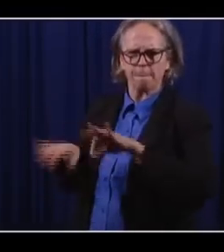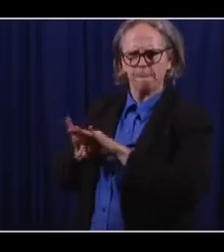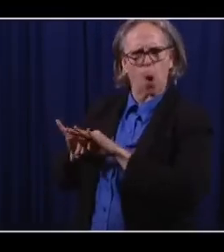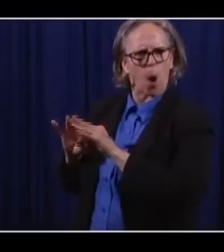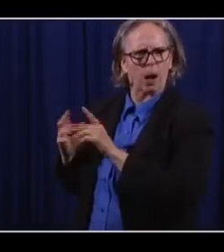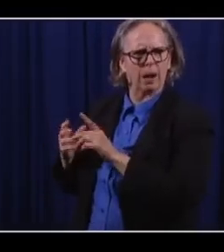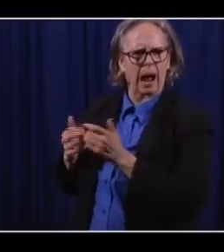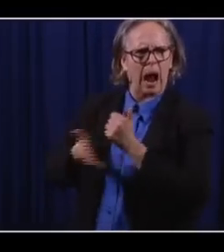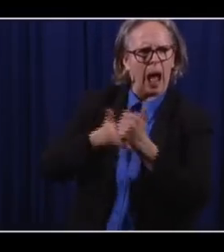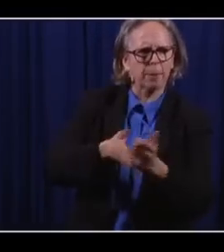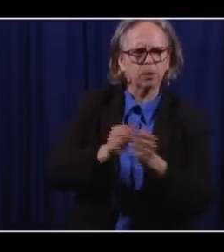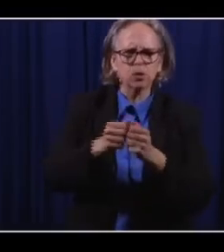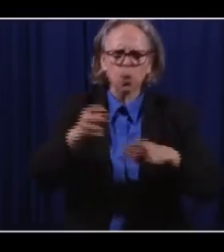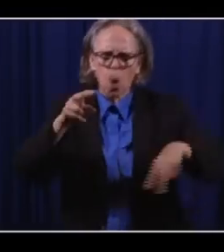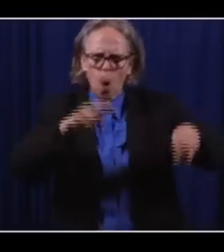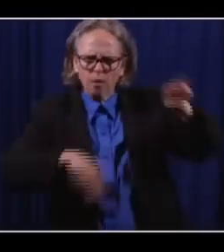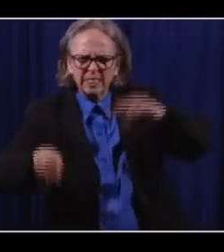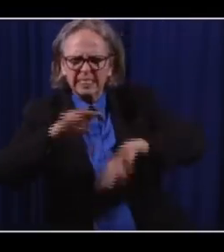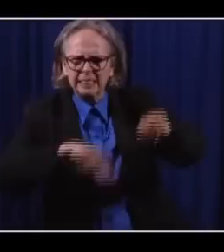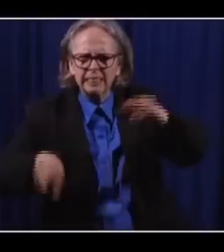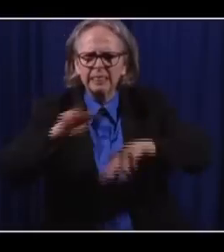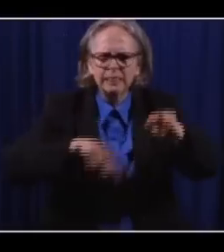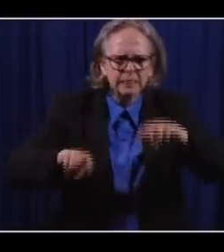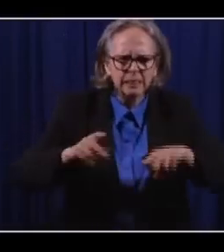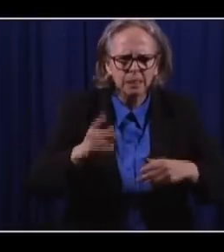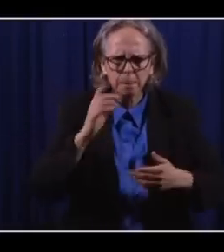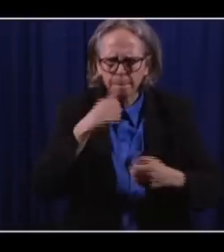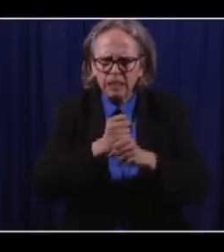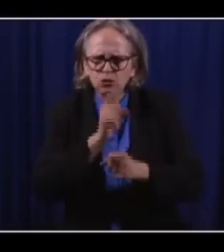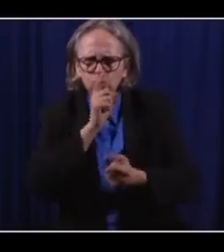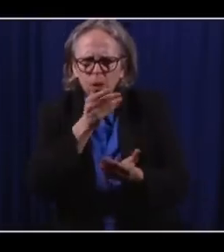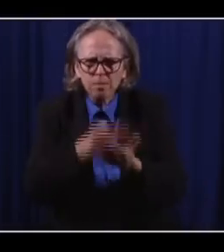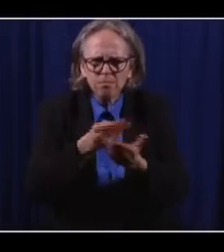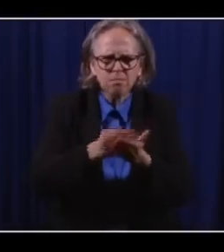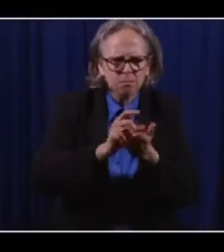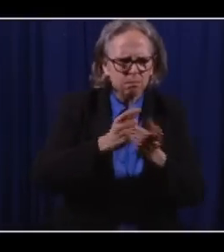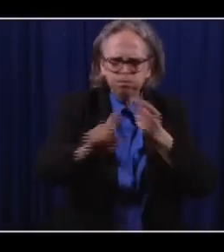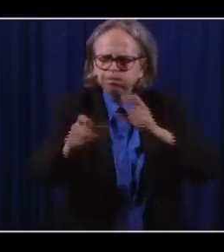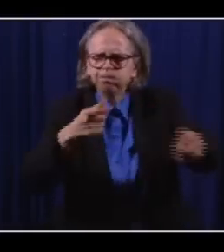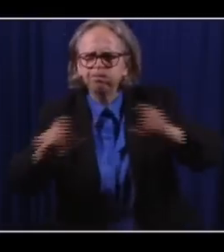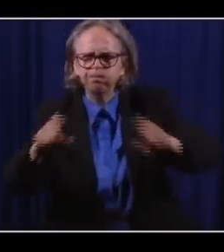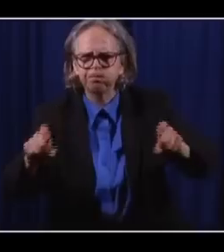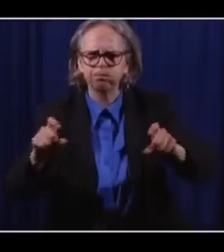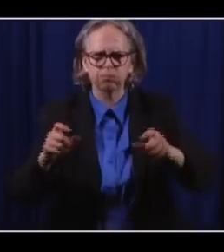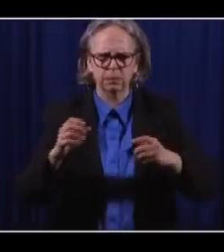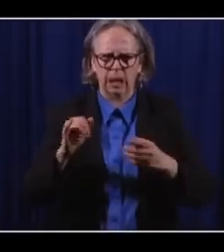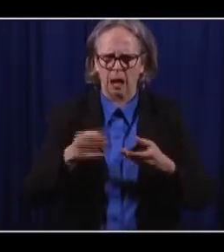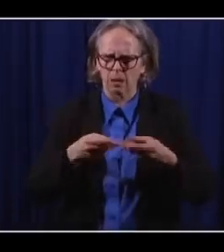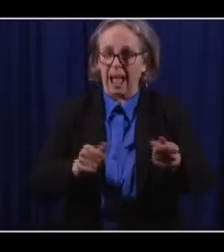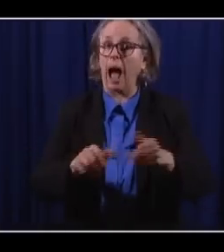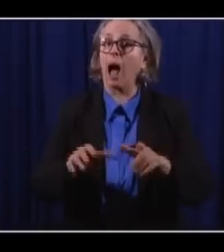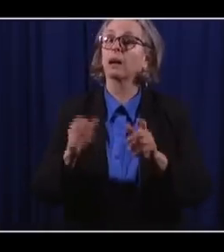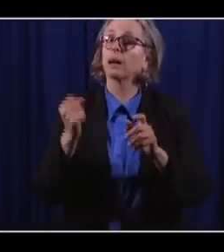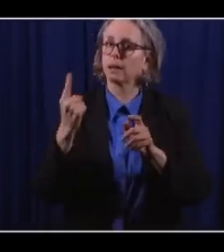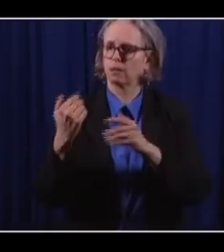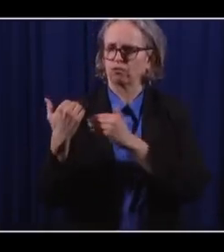department staff, and ensuring that funds entrusted to the department are spent responsibly and